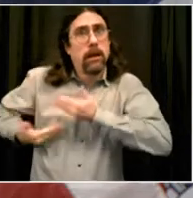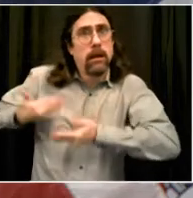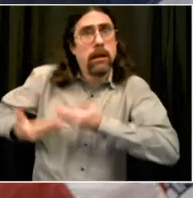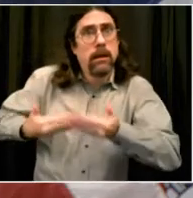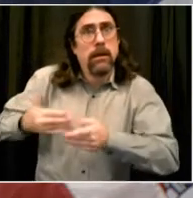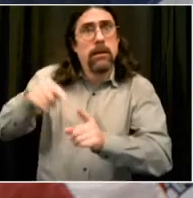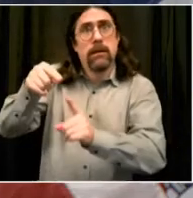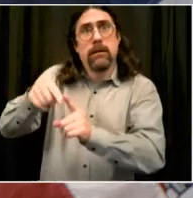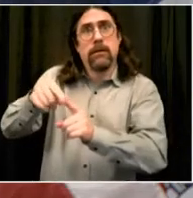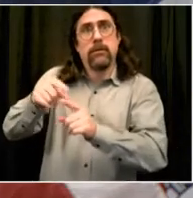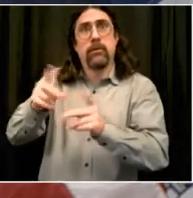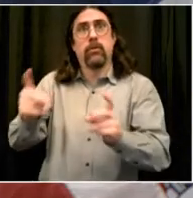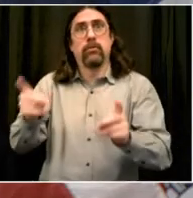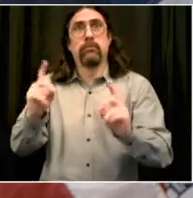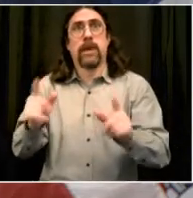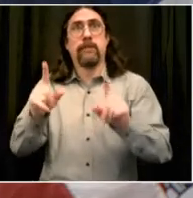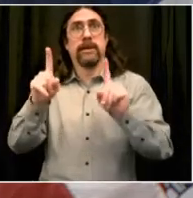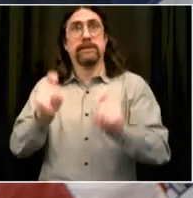question.